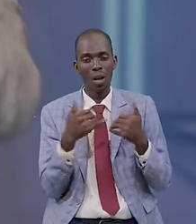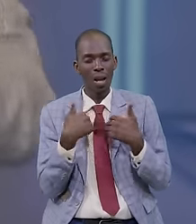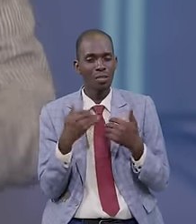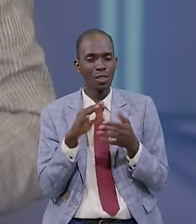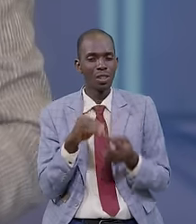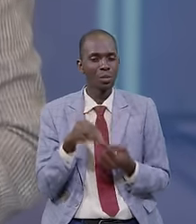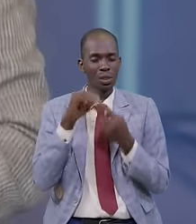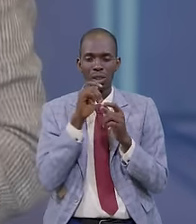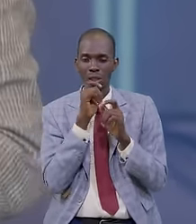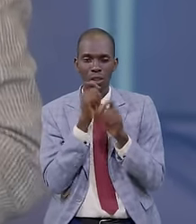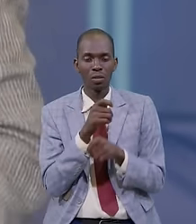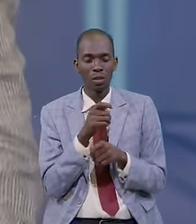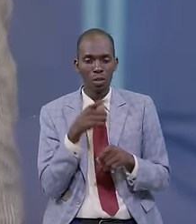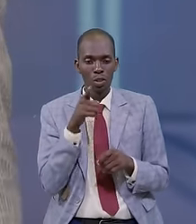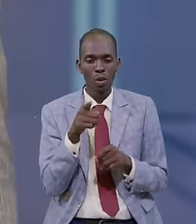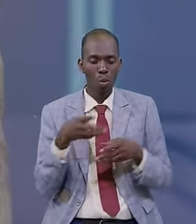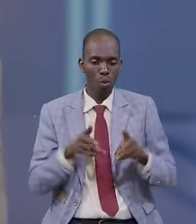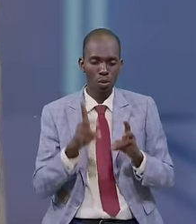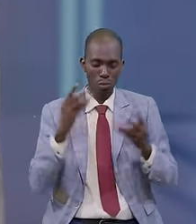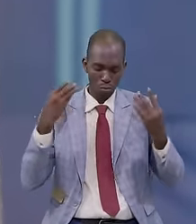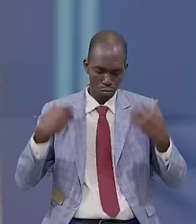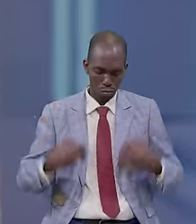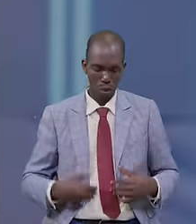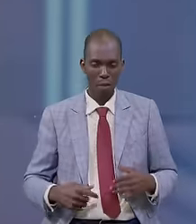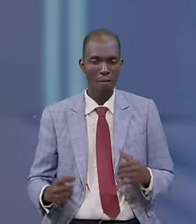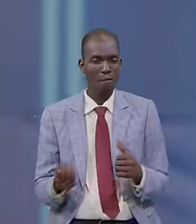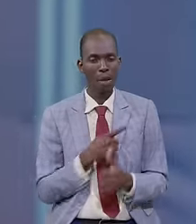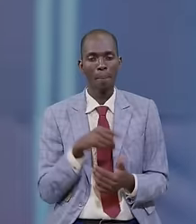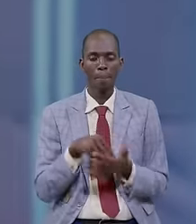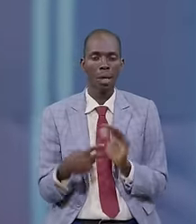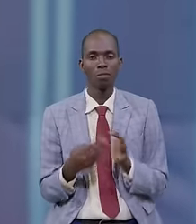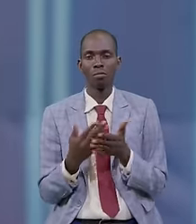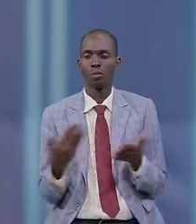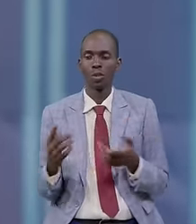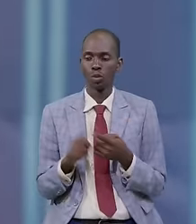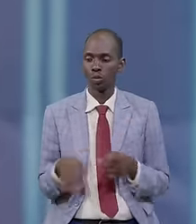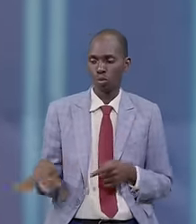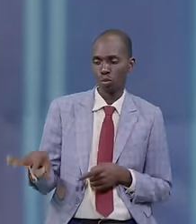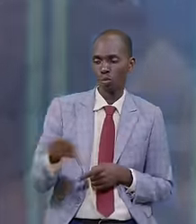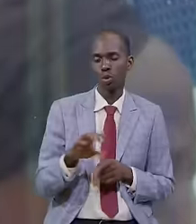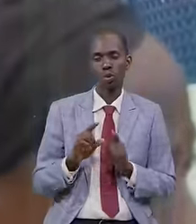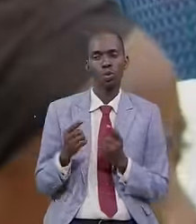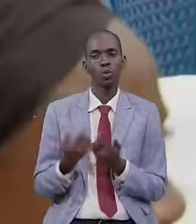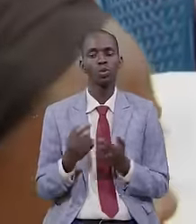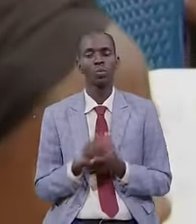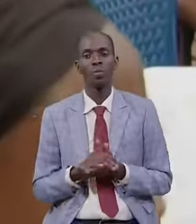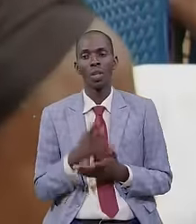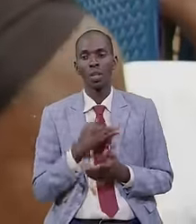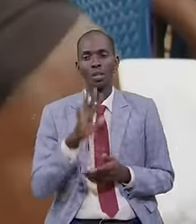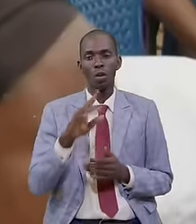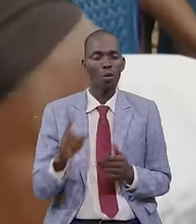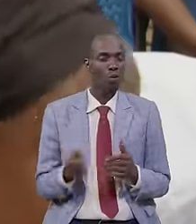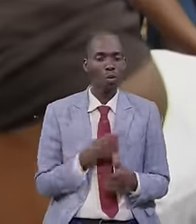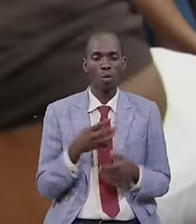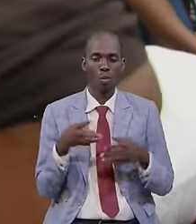your appearance, it's your dressing, and the first impression matters. They already have an impression